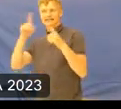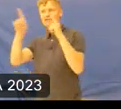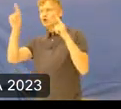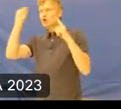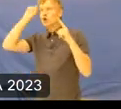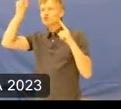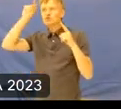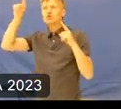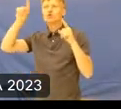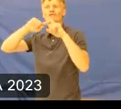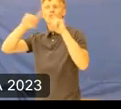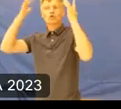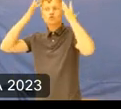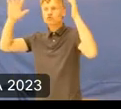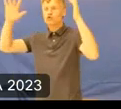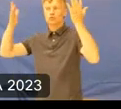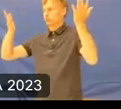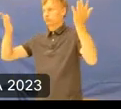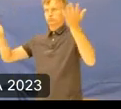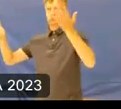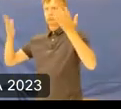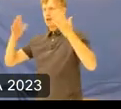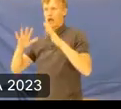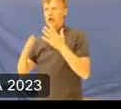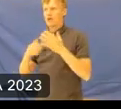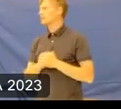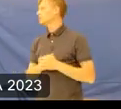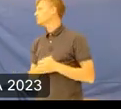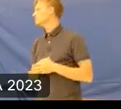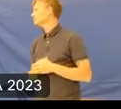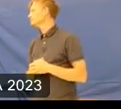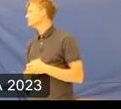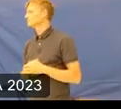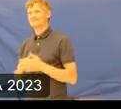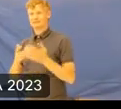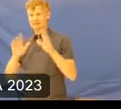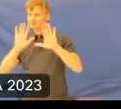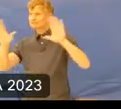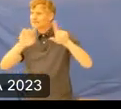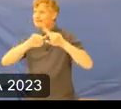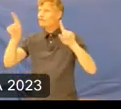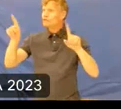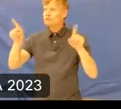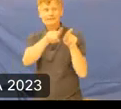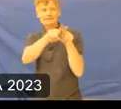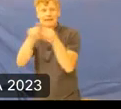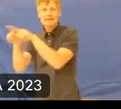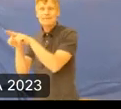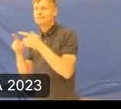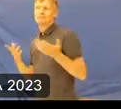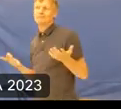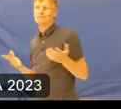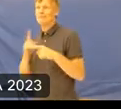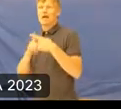what do we know about it? Are they used for the same purposes? And then when do children acquire them? Is